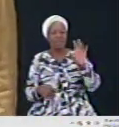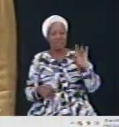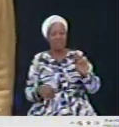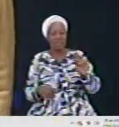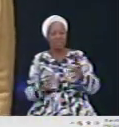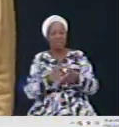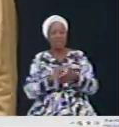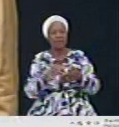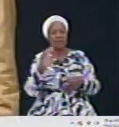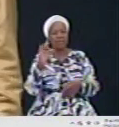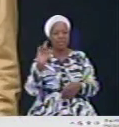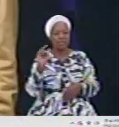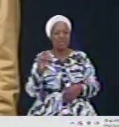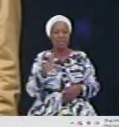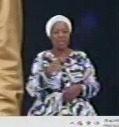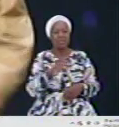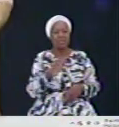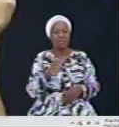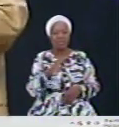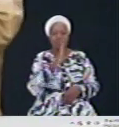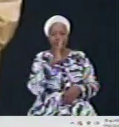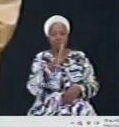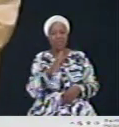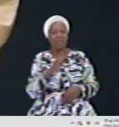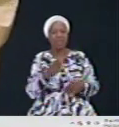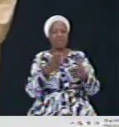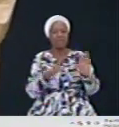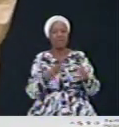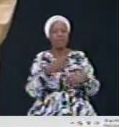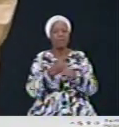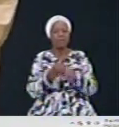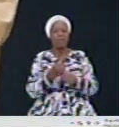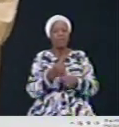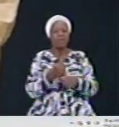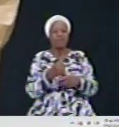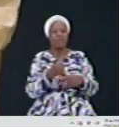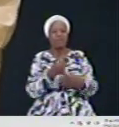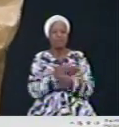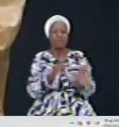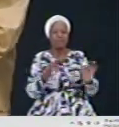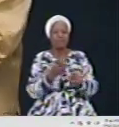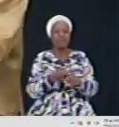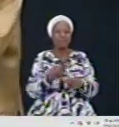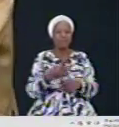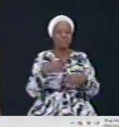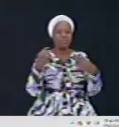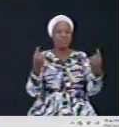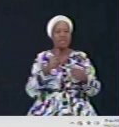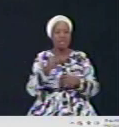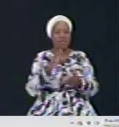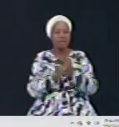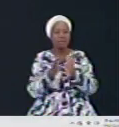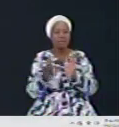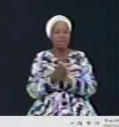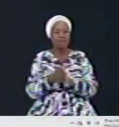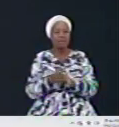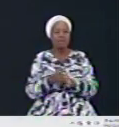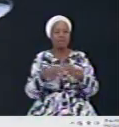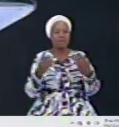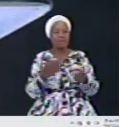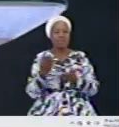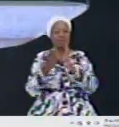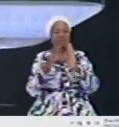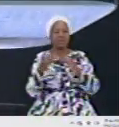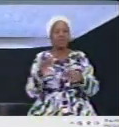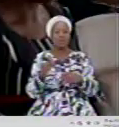then made free from sin, ye became the servants of righteousness. Look